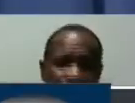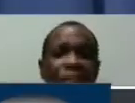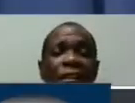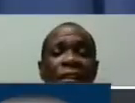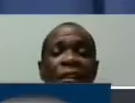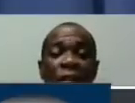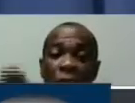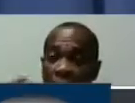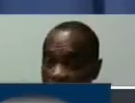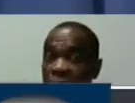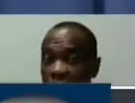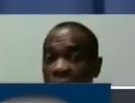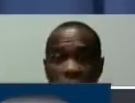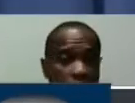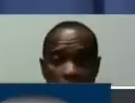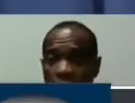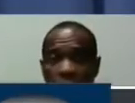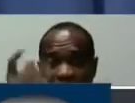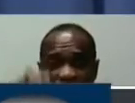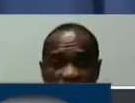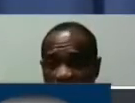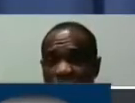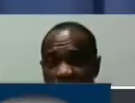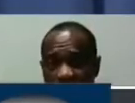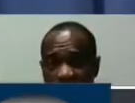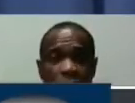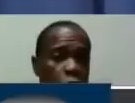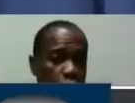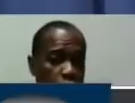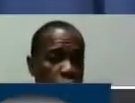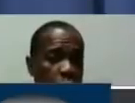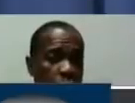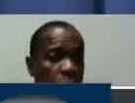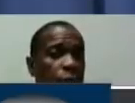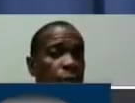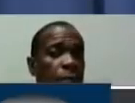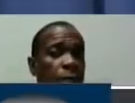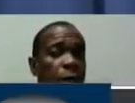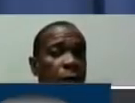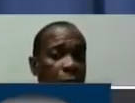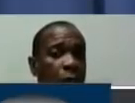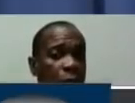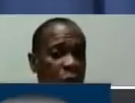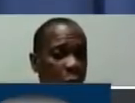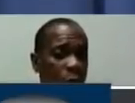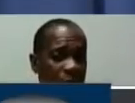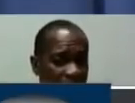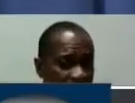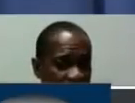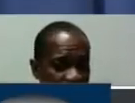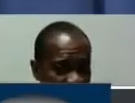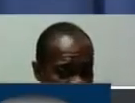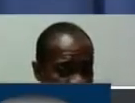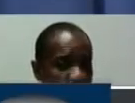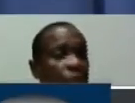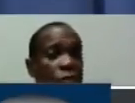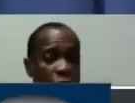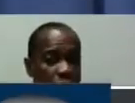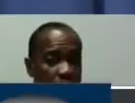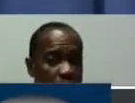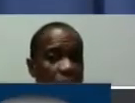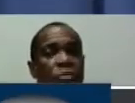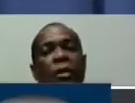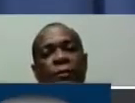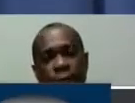diverting human resources from non-COVID areas as each RHA determines